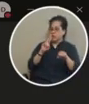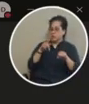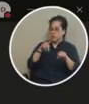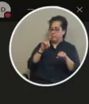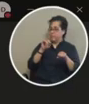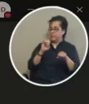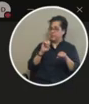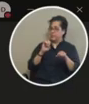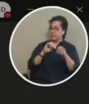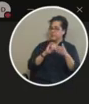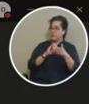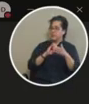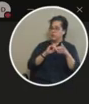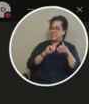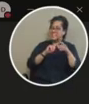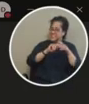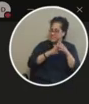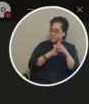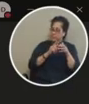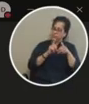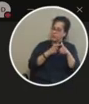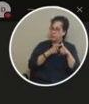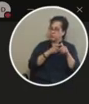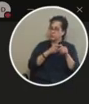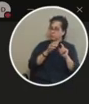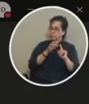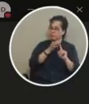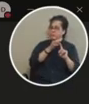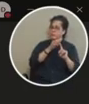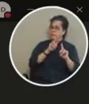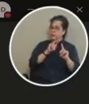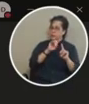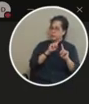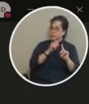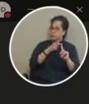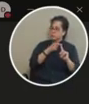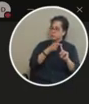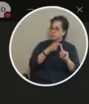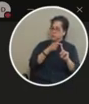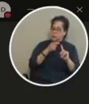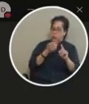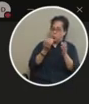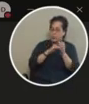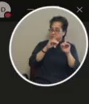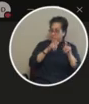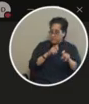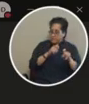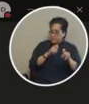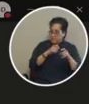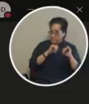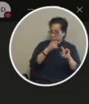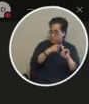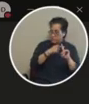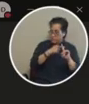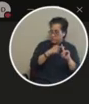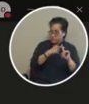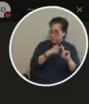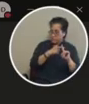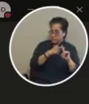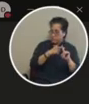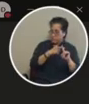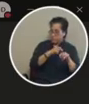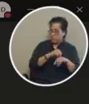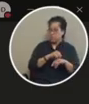on those who initially contracted the virus and if they've been retested to see if they're still positive?